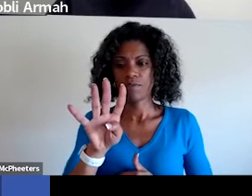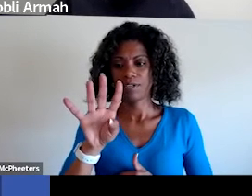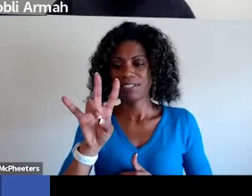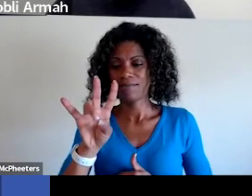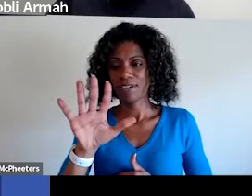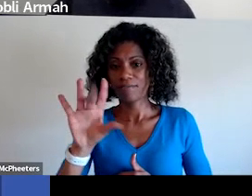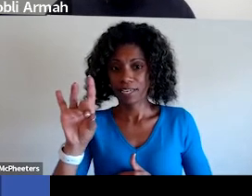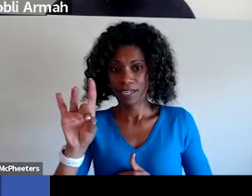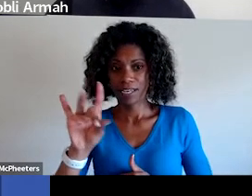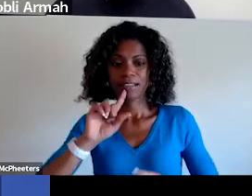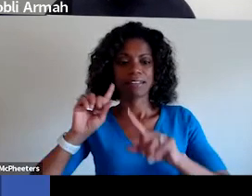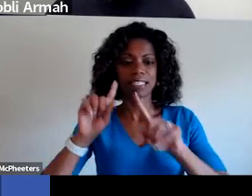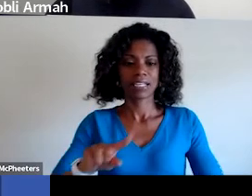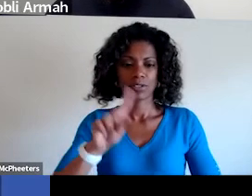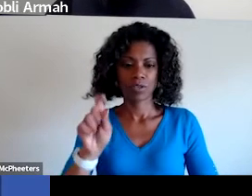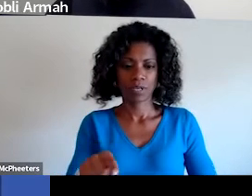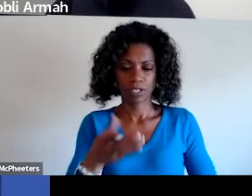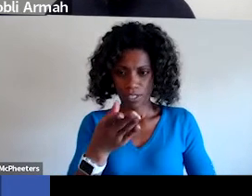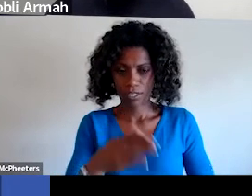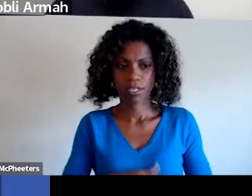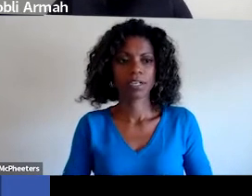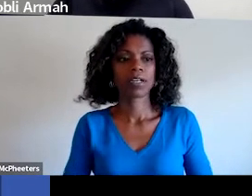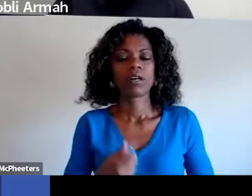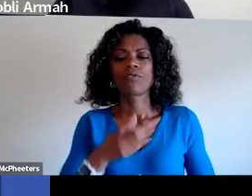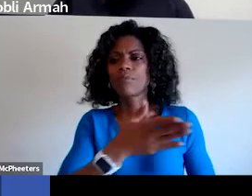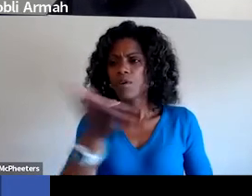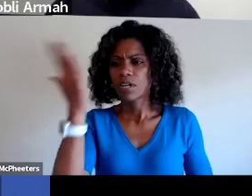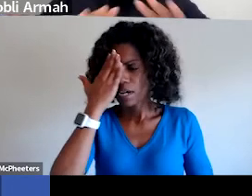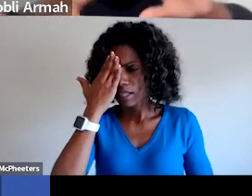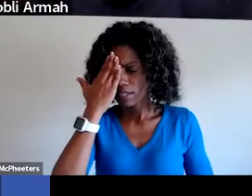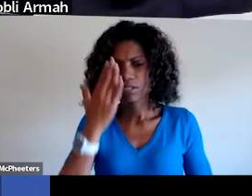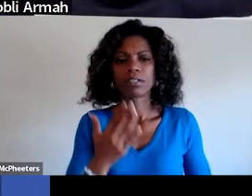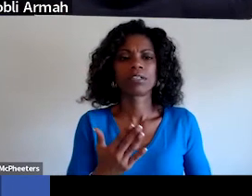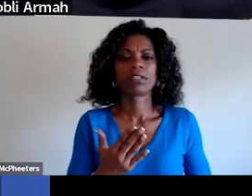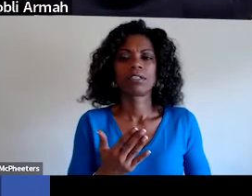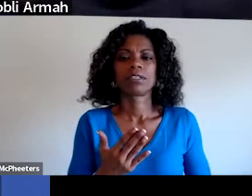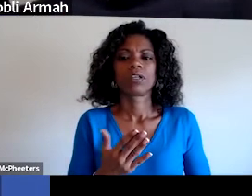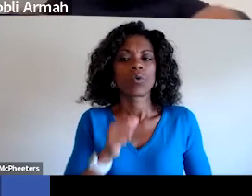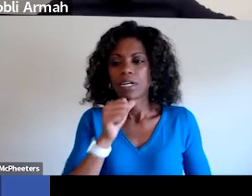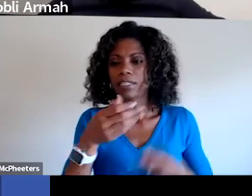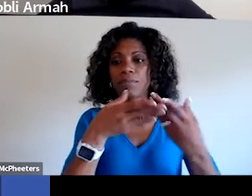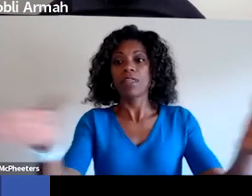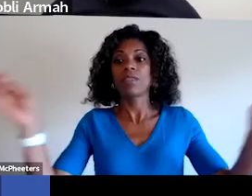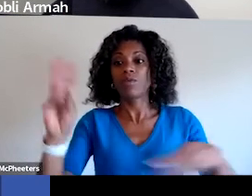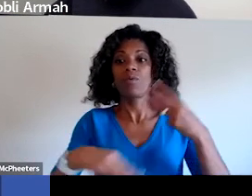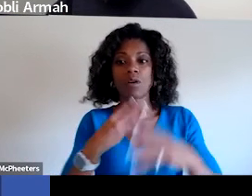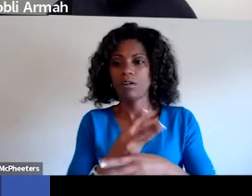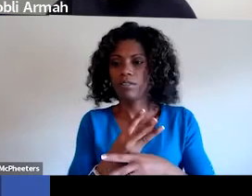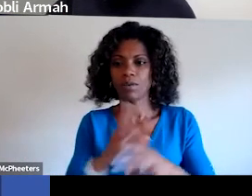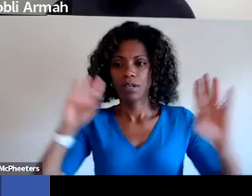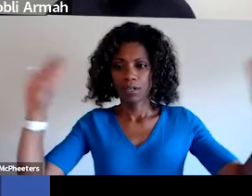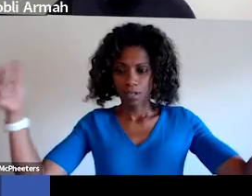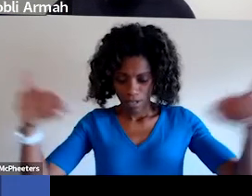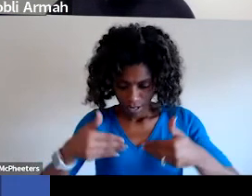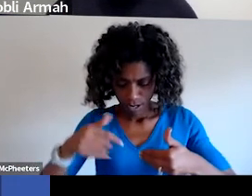2314-758. And let's answer this question. From your knowledge, has your organization, so we're not looking outwardly, we're looking inwardly, taken